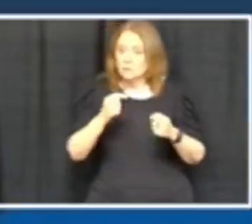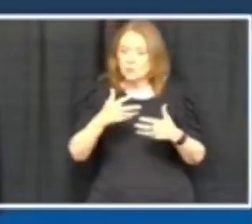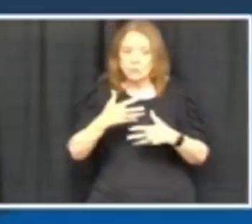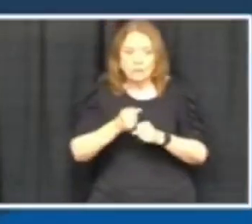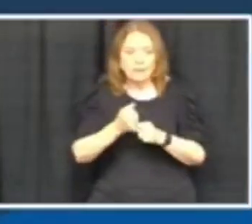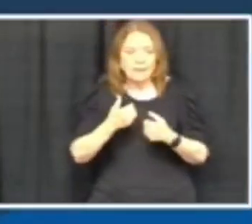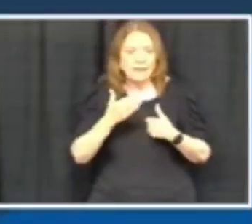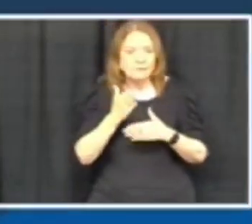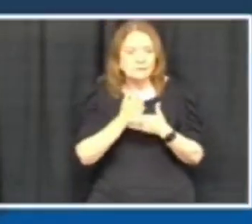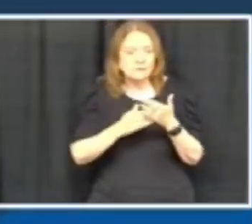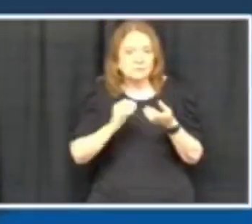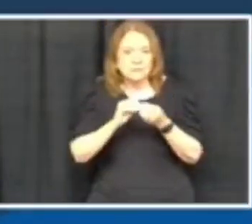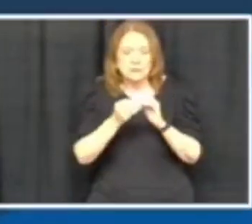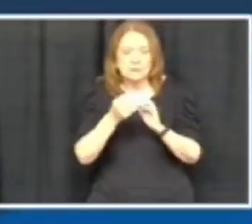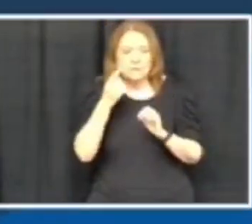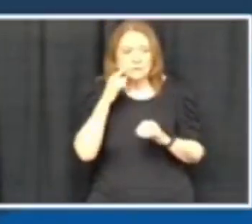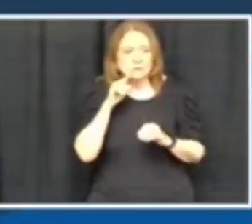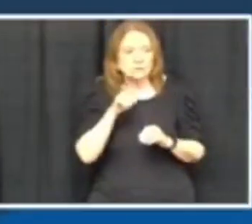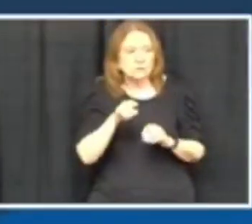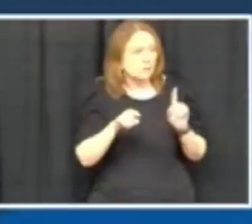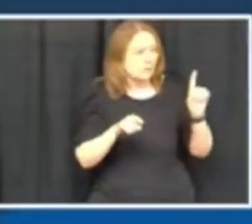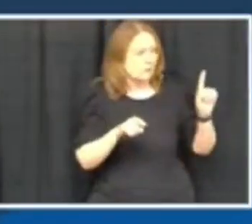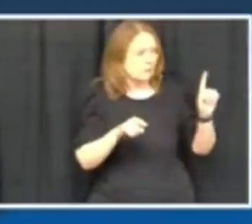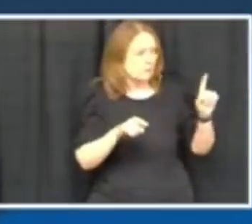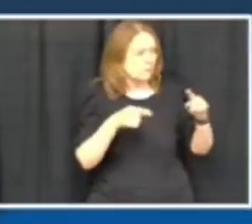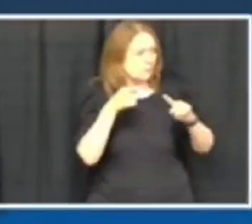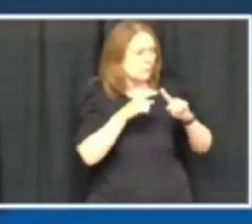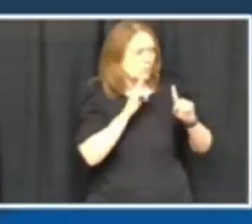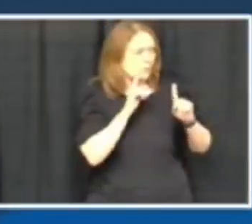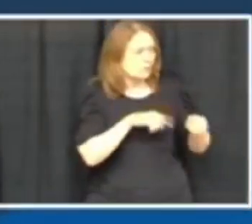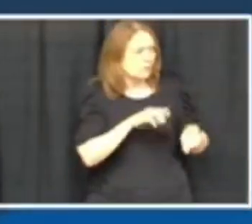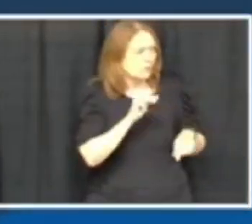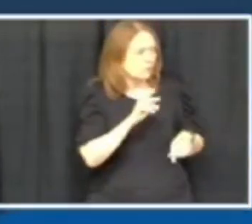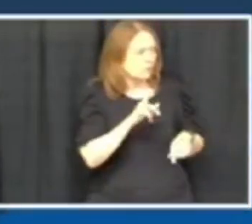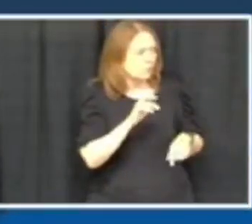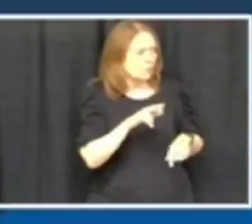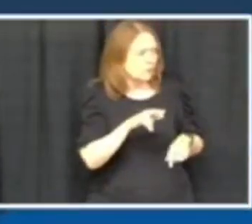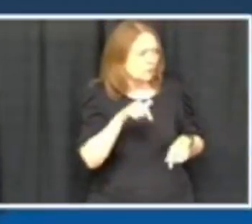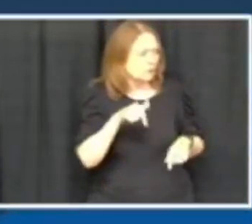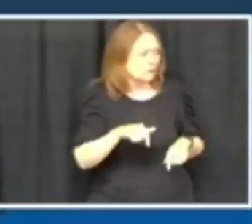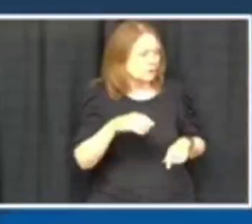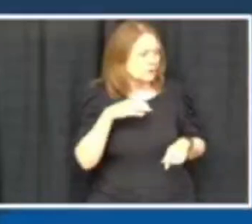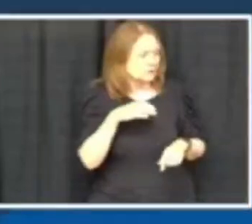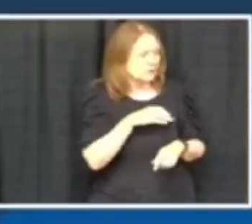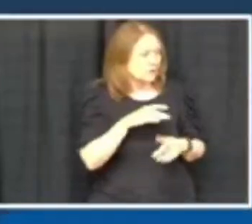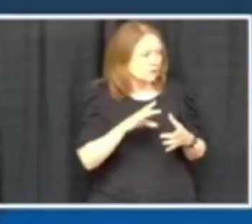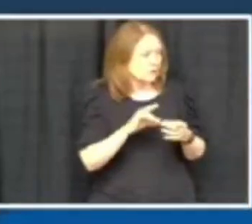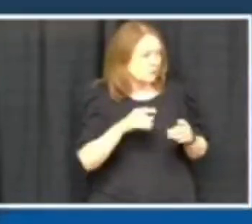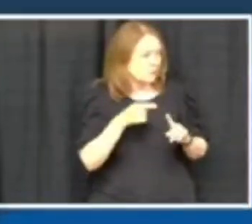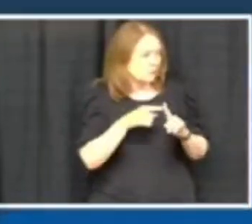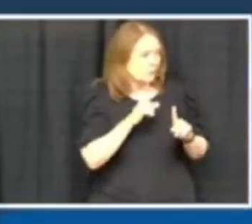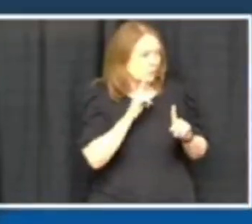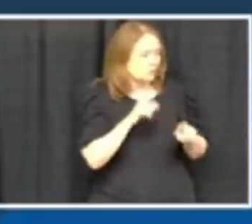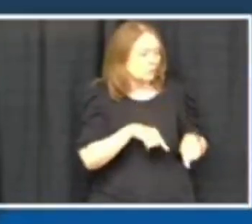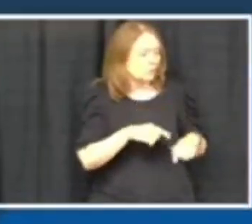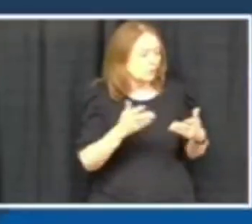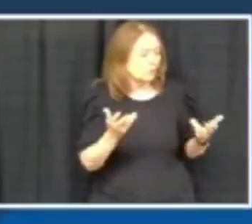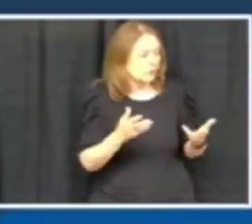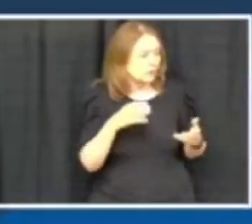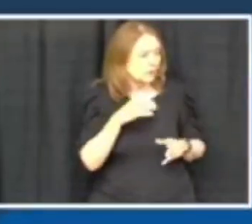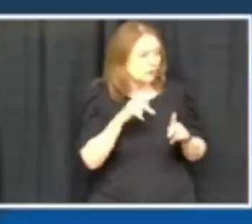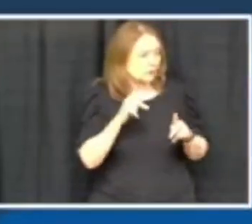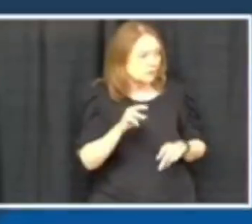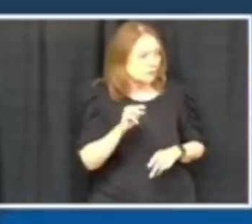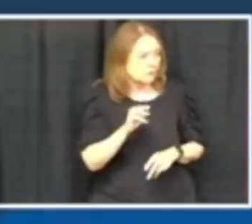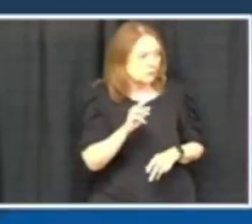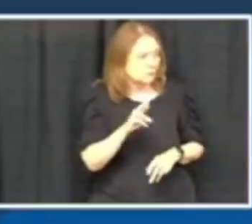stats for you. We're going to talk about the. Order, Mayor. This is council comments. Point of order is in order. Councilperson Reynolds,